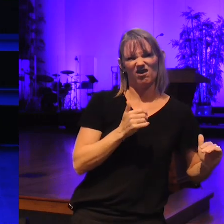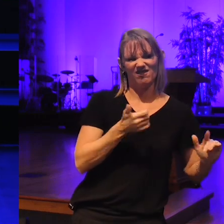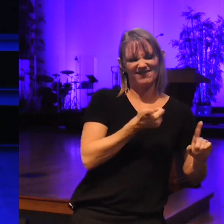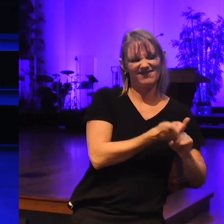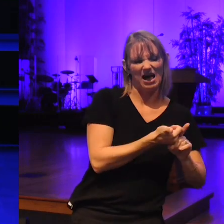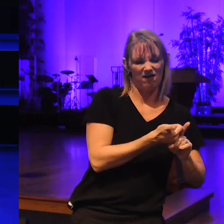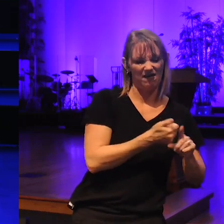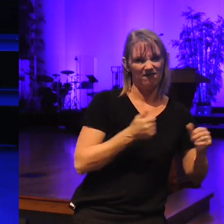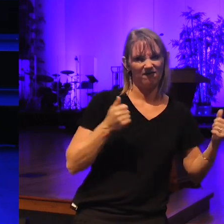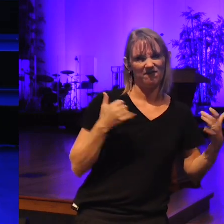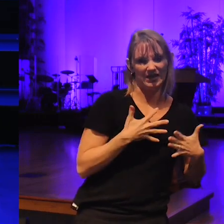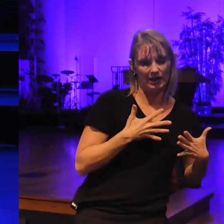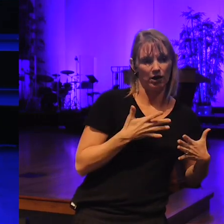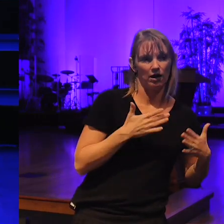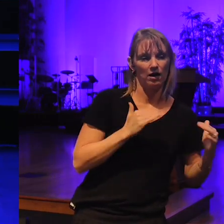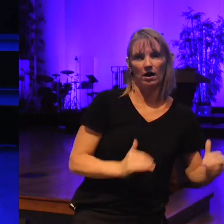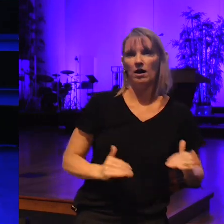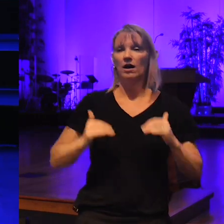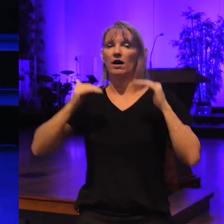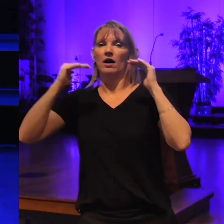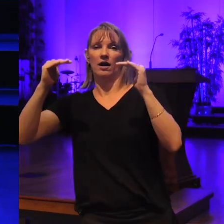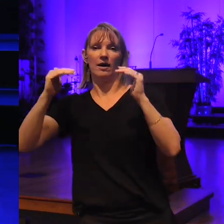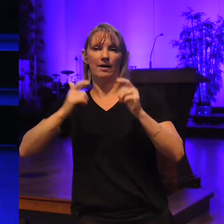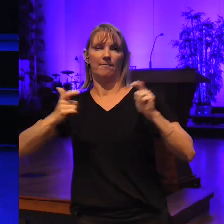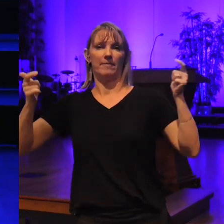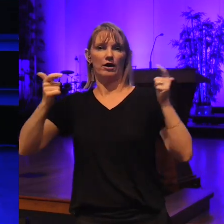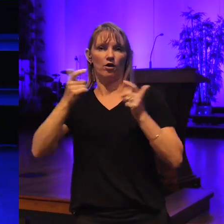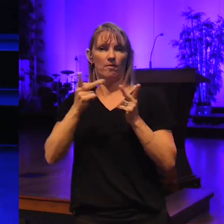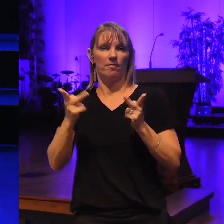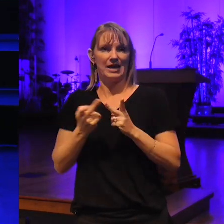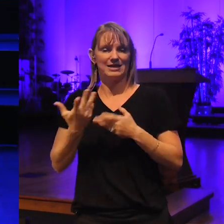that's been in fear to that greater place within us.